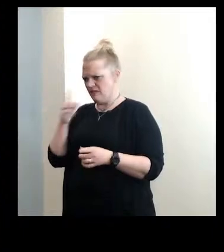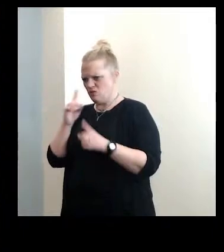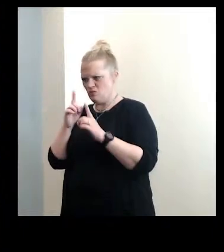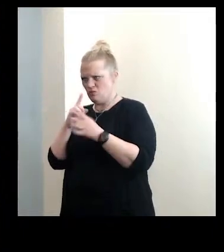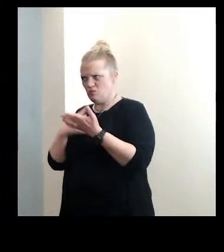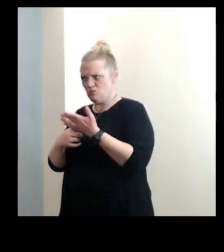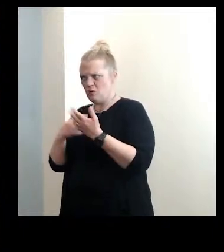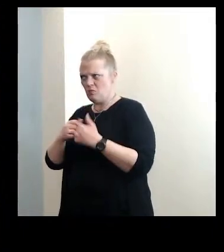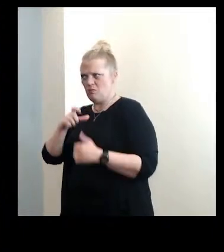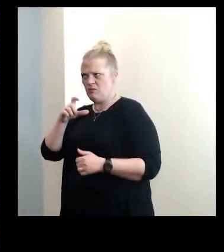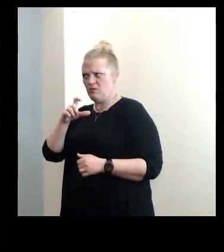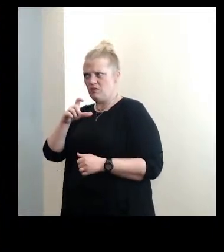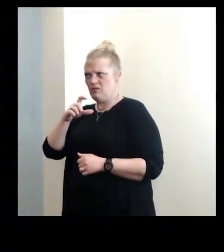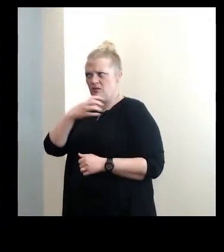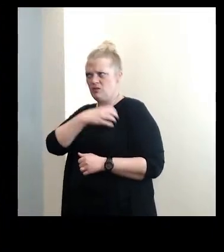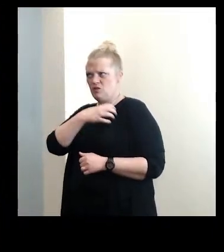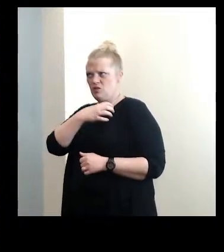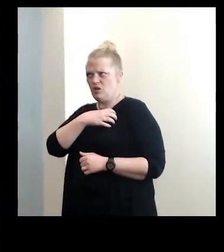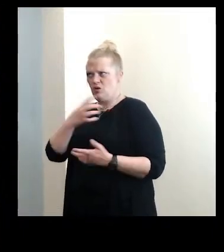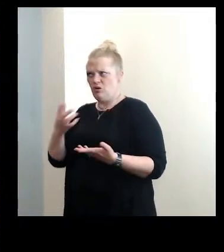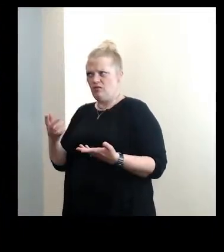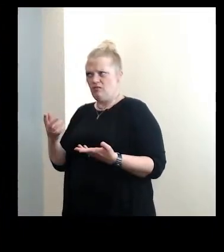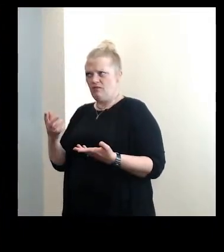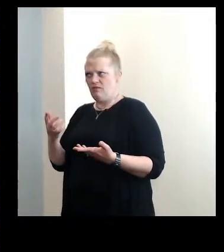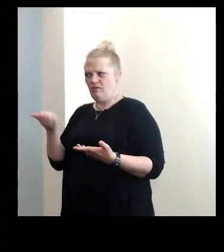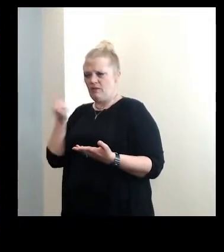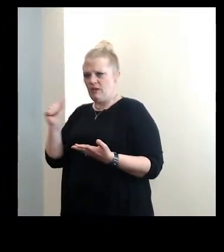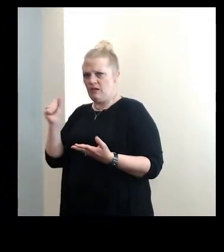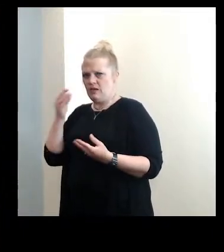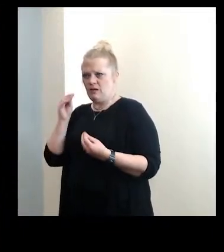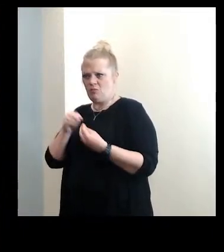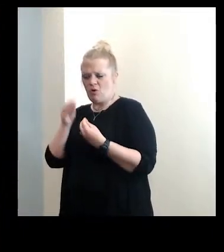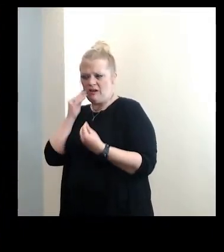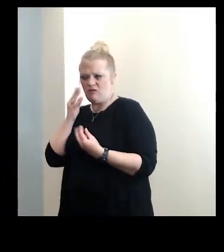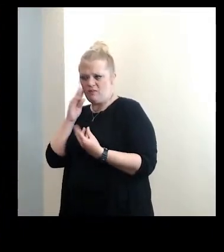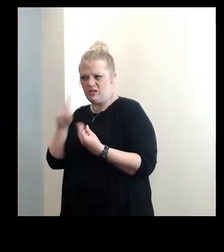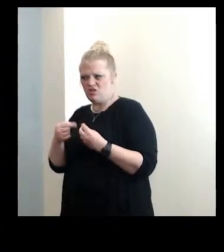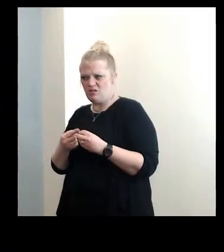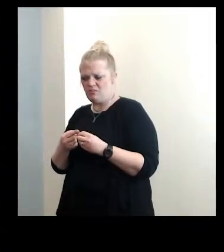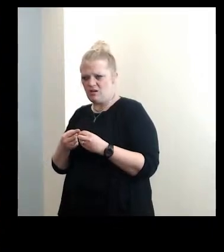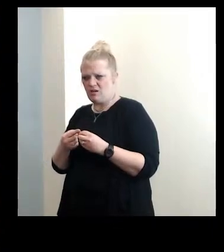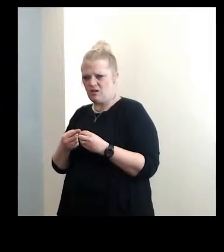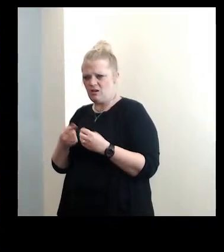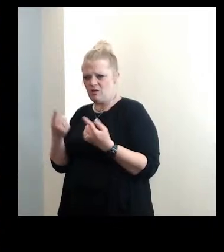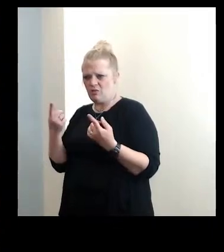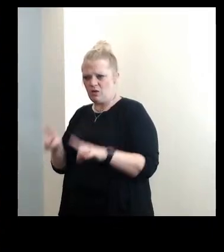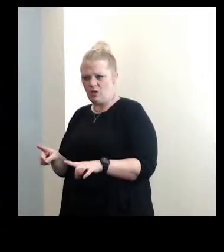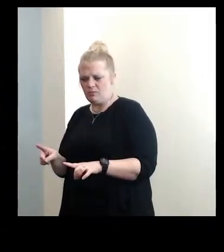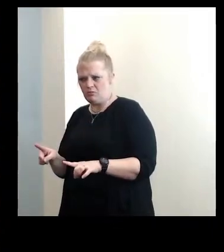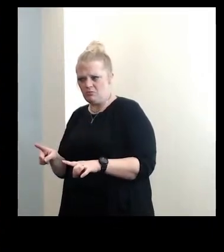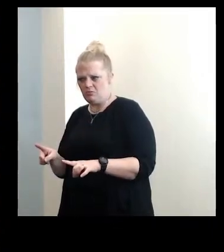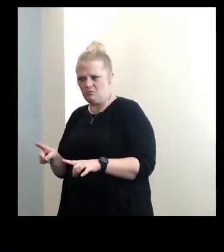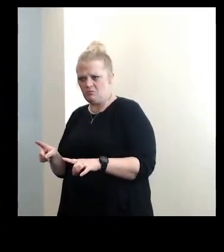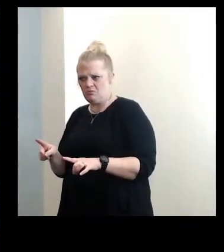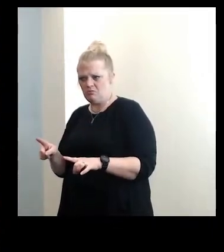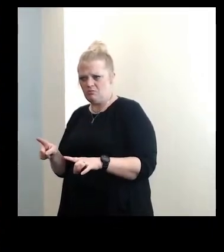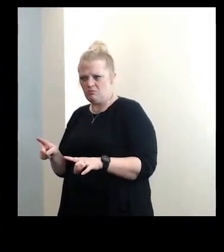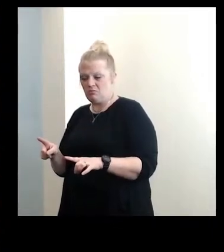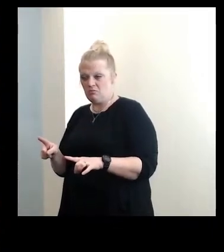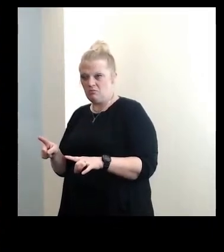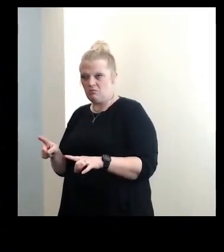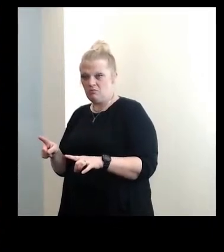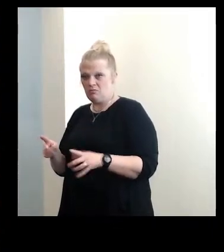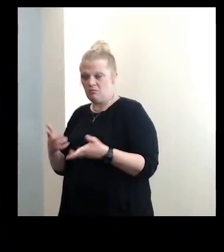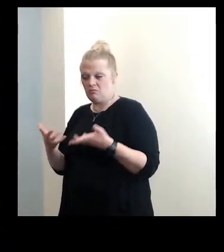office or the sheriff directly and gotten any additional information about how that occurred and, what's going to be,